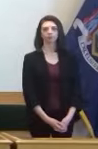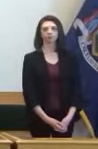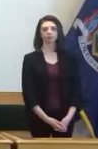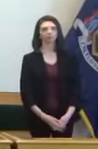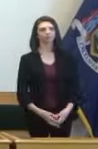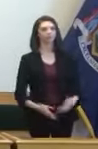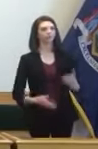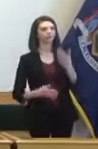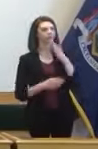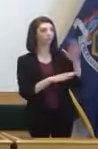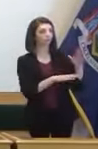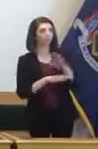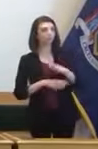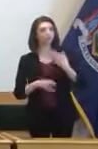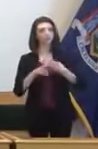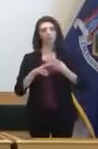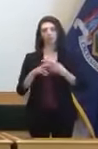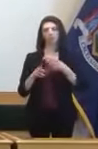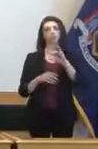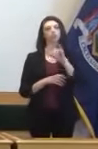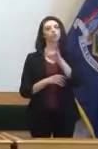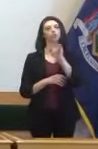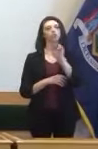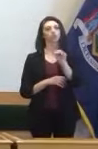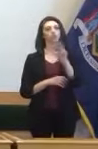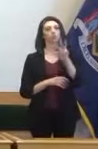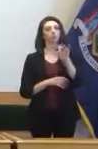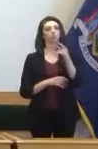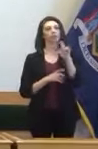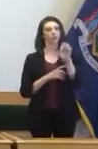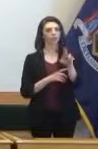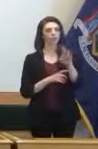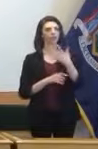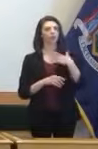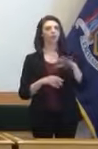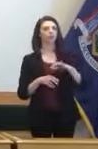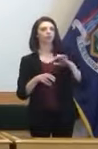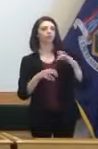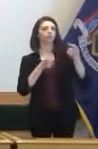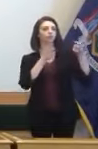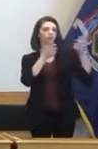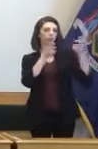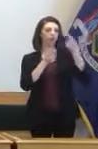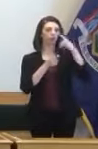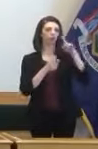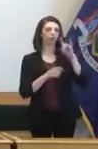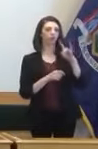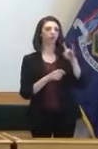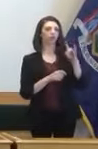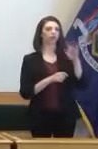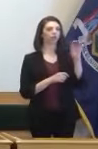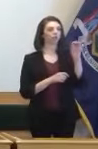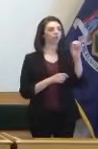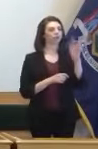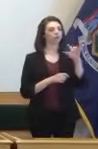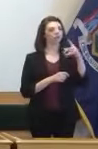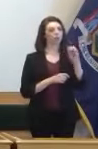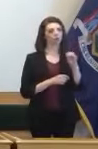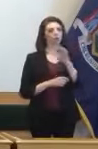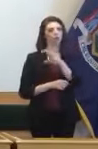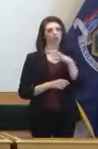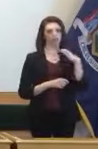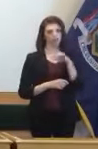Good afternoon. My name is Jim Weatherup. I'm the chairman of the Oswego County Legislature. Joining me today are Dr. Christina